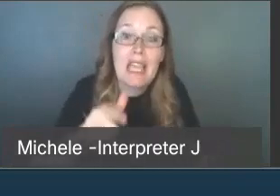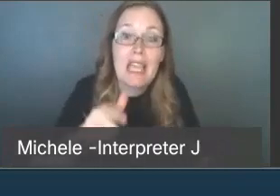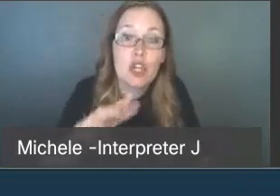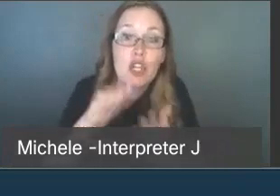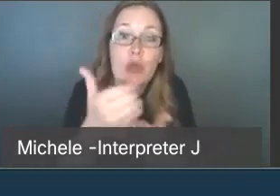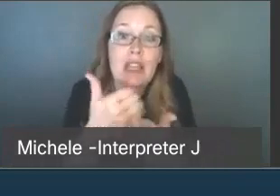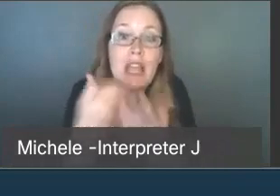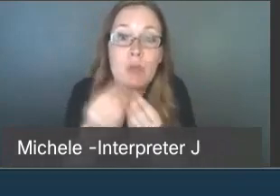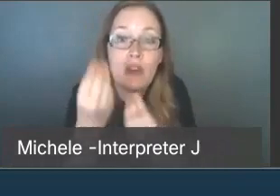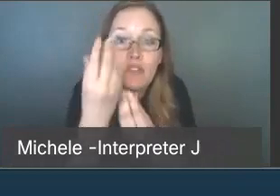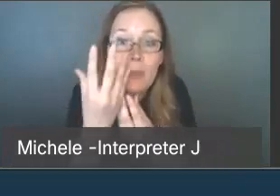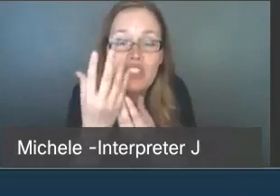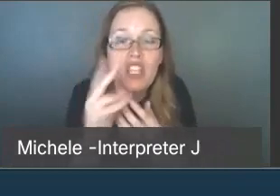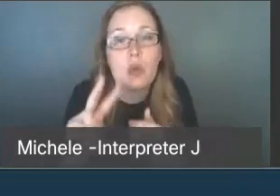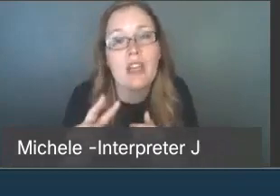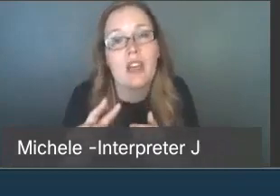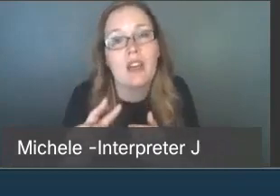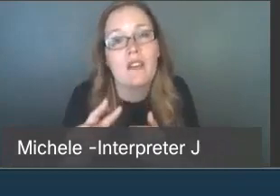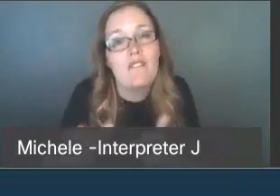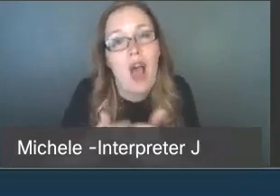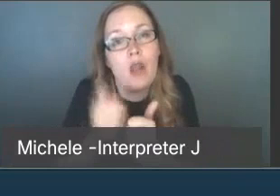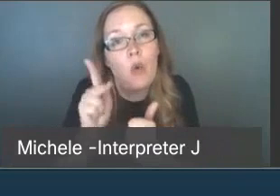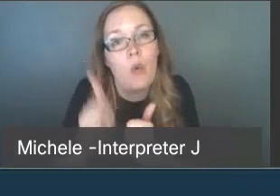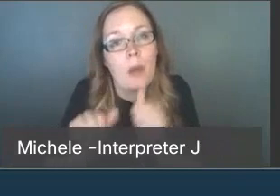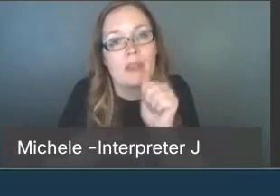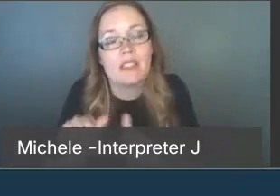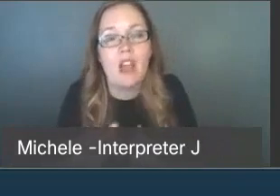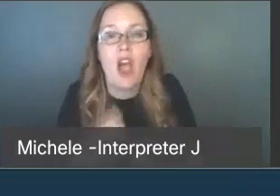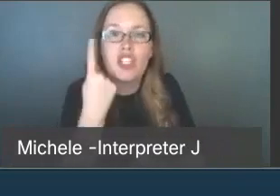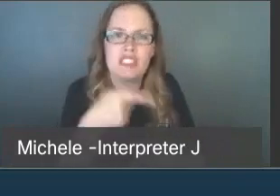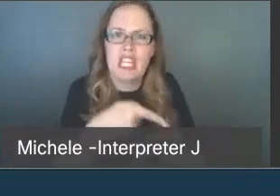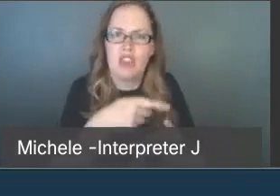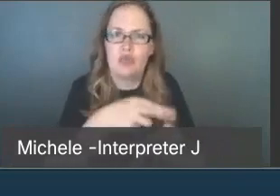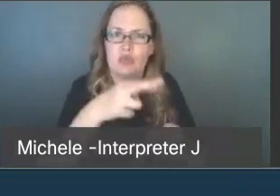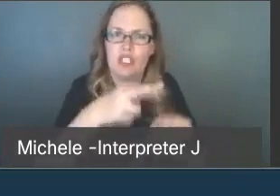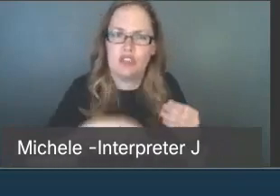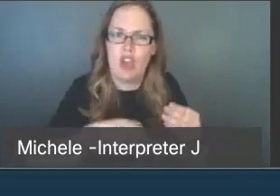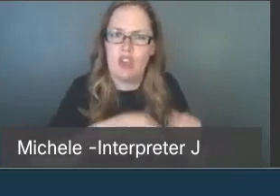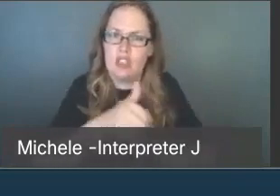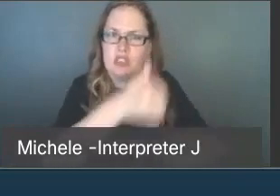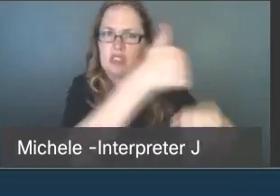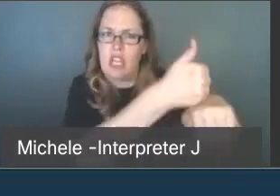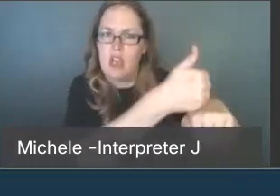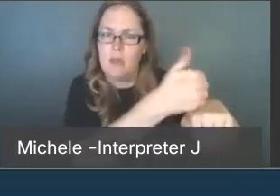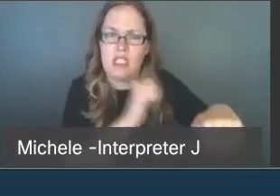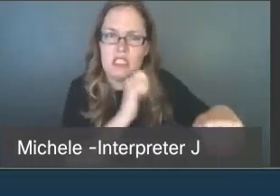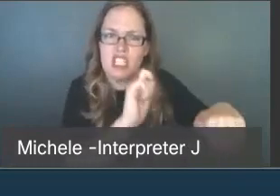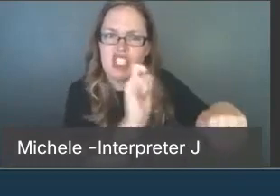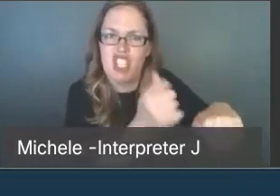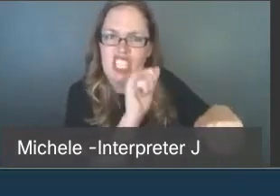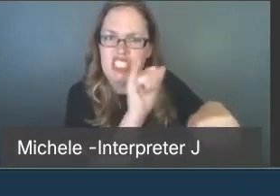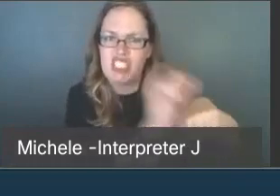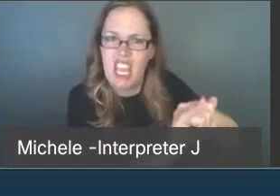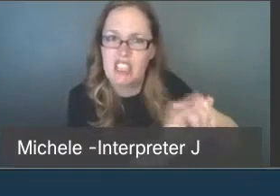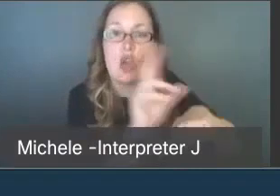information. So for me, it's not something that is a set product that gets put on a shelf that never changes. In fact, I always